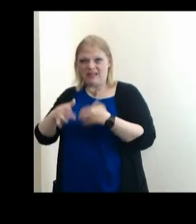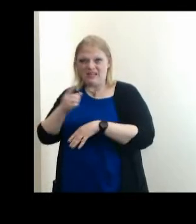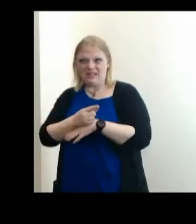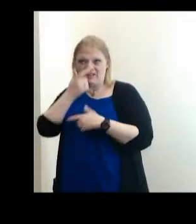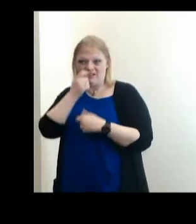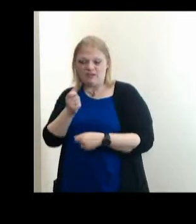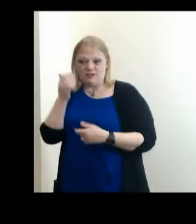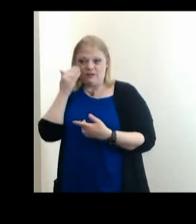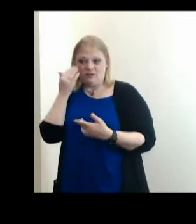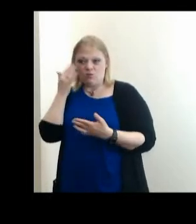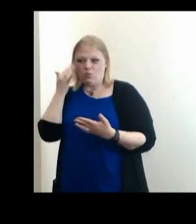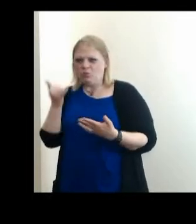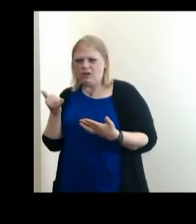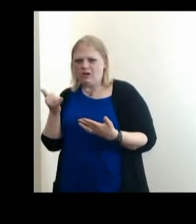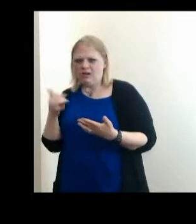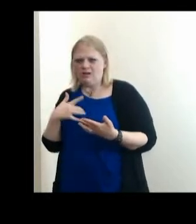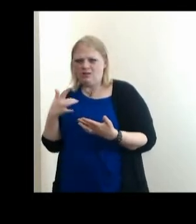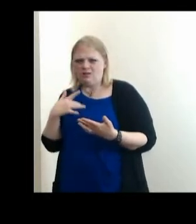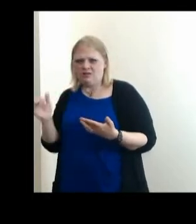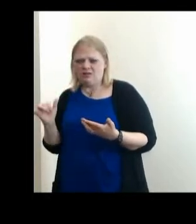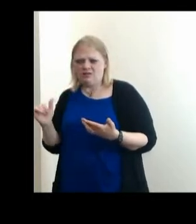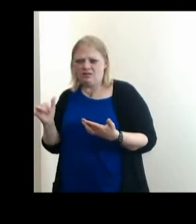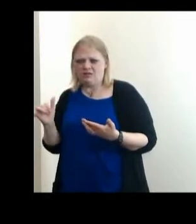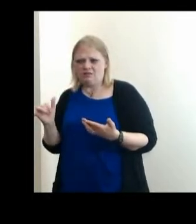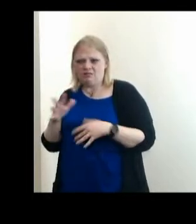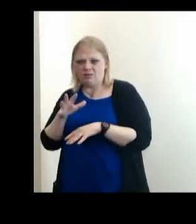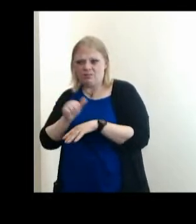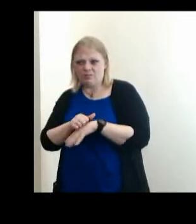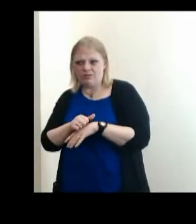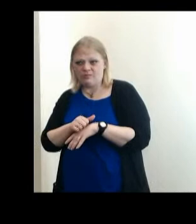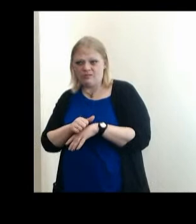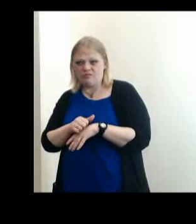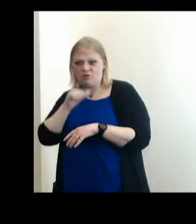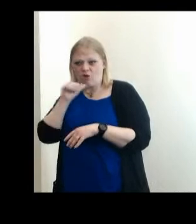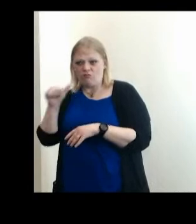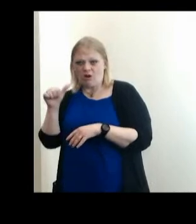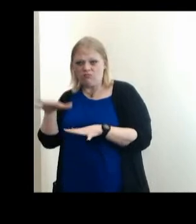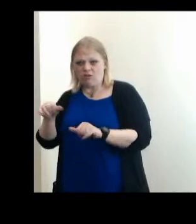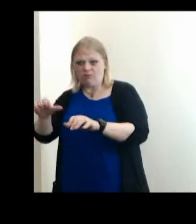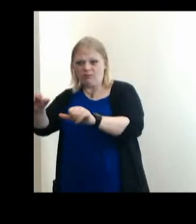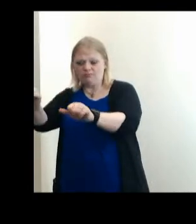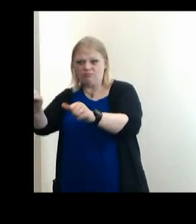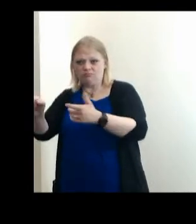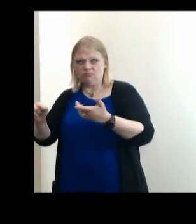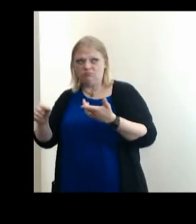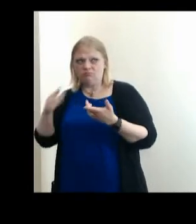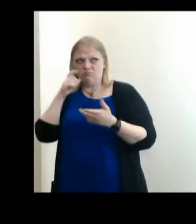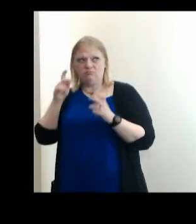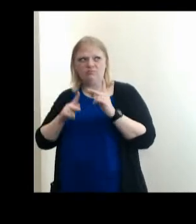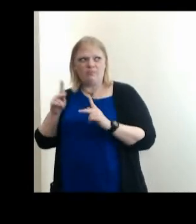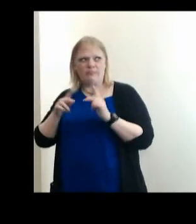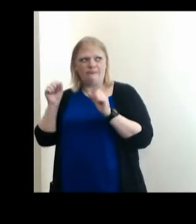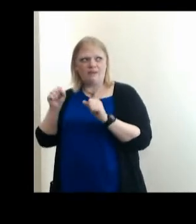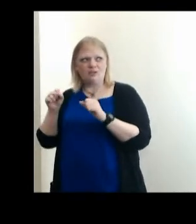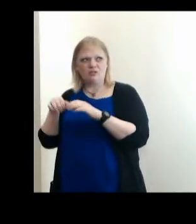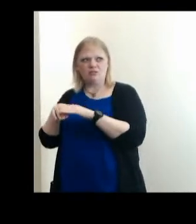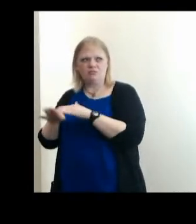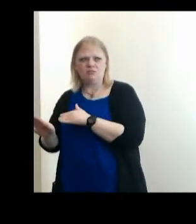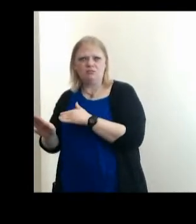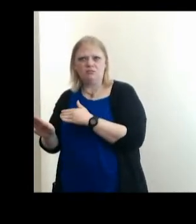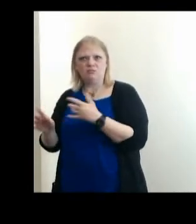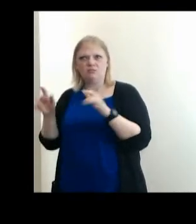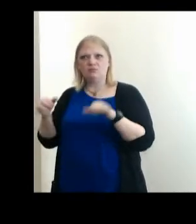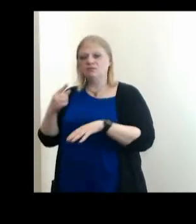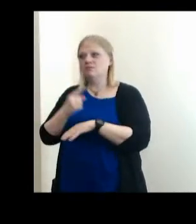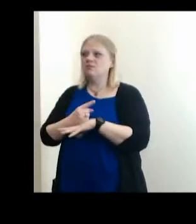interested to know why you feel like these appointments aren't being taken at this point, given that people can go right in essentially the same